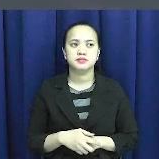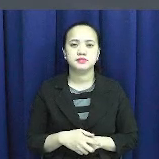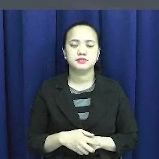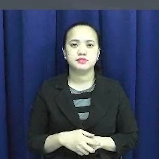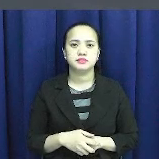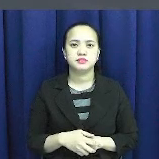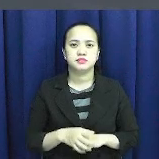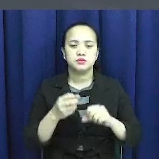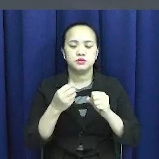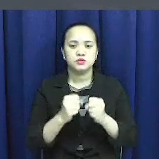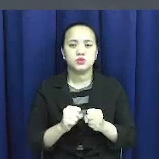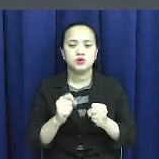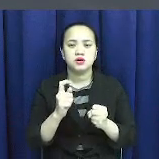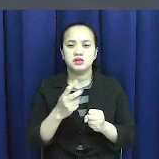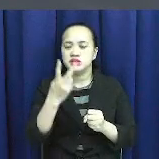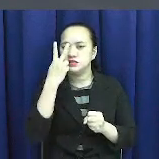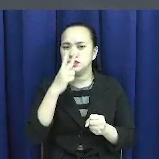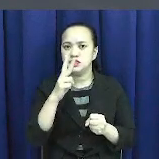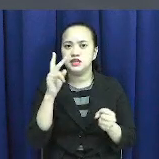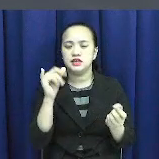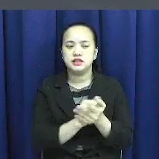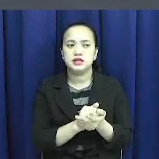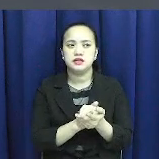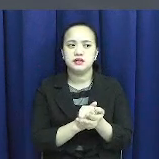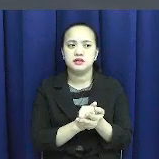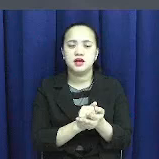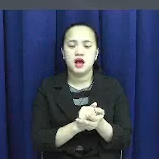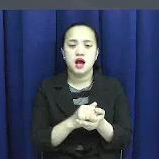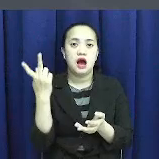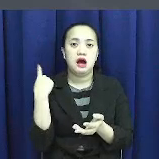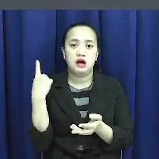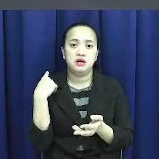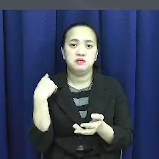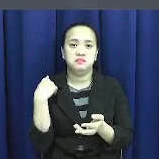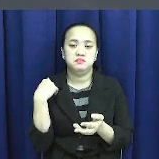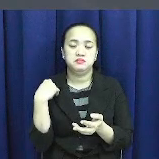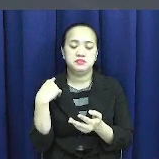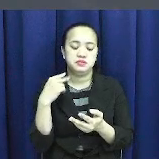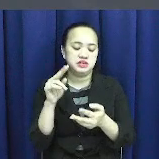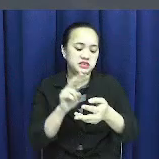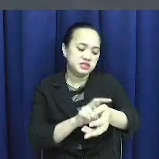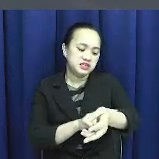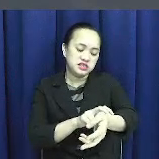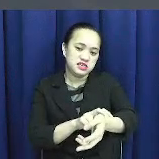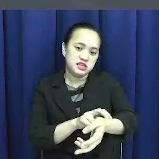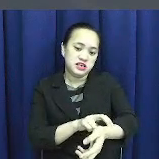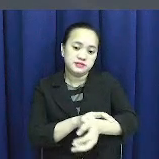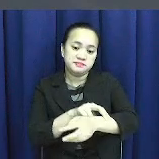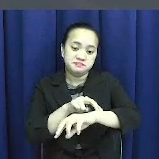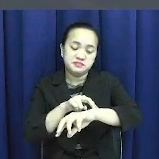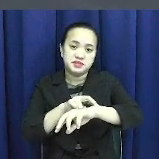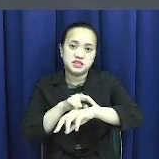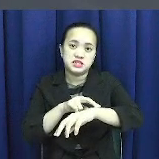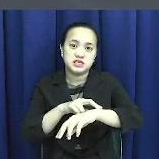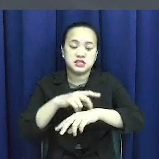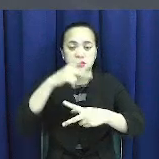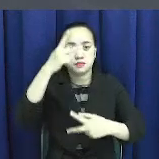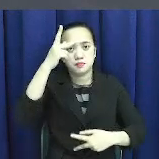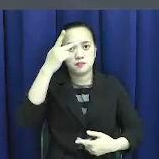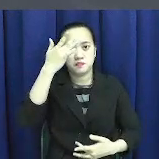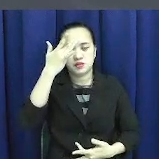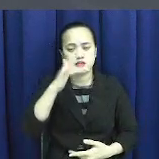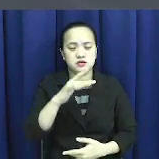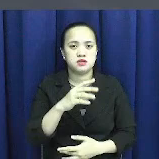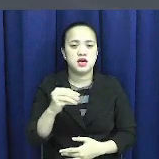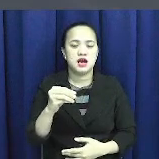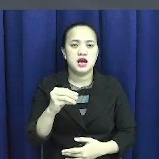So ang titingin po, kapag ang isang tao po ay merong mga skin diseases, ang unang-unang pupuntahan po ng tao ay